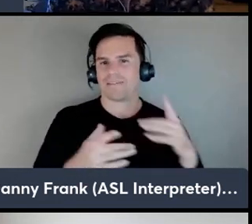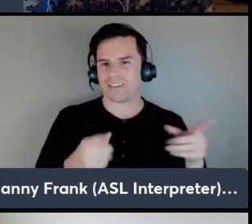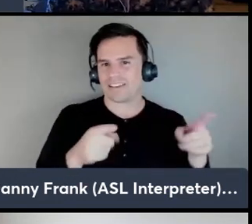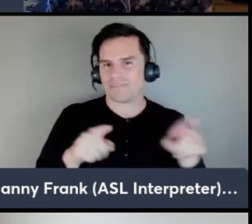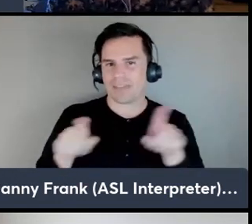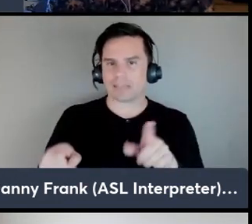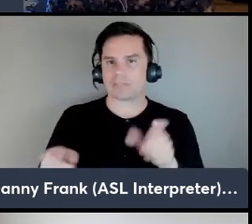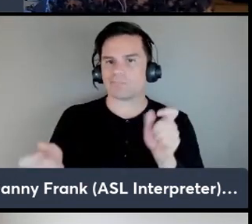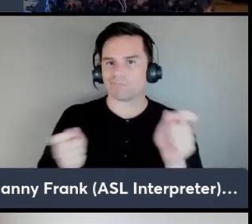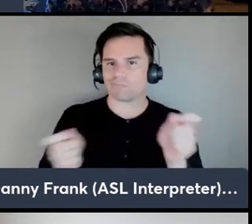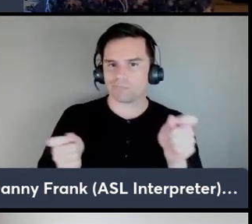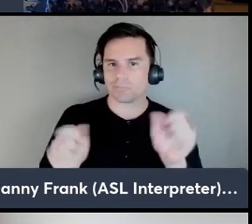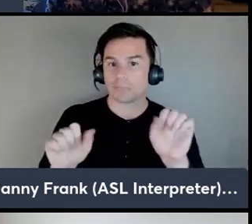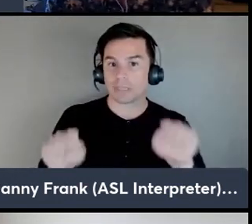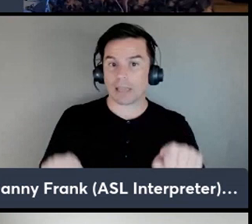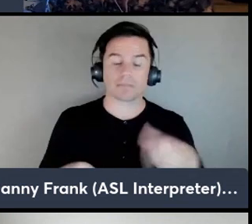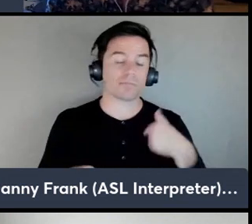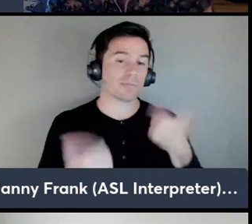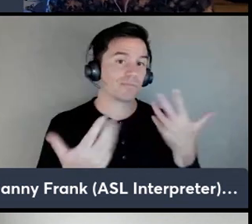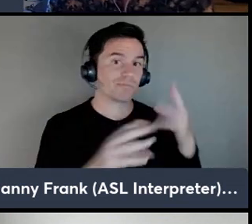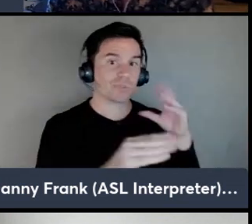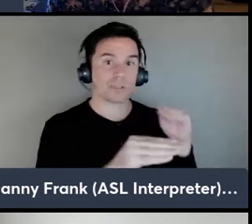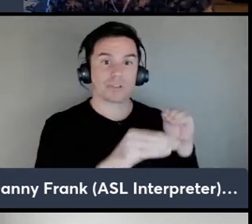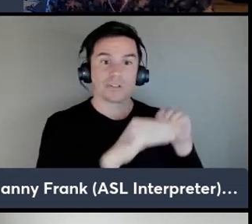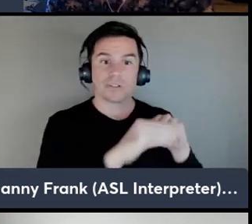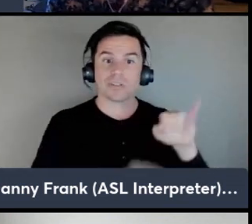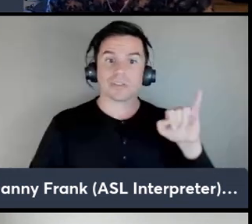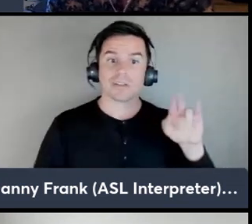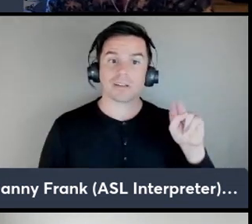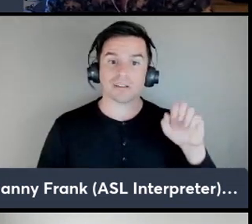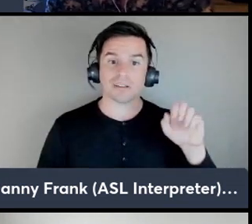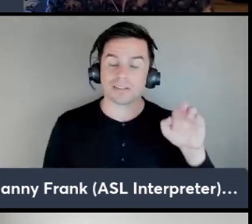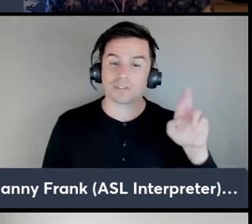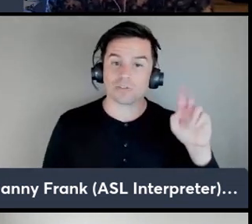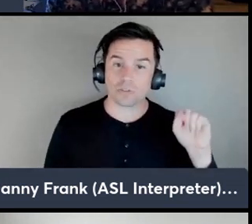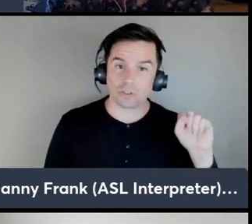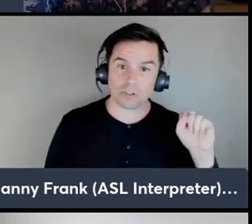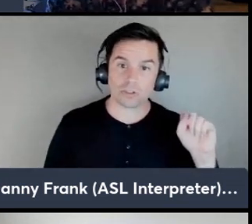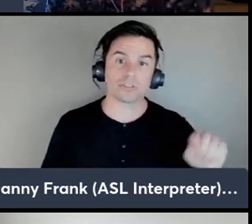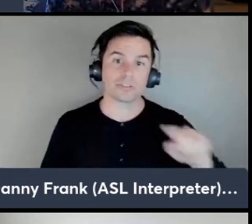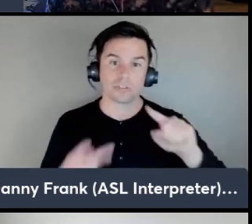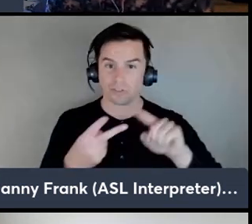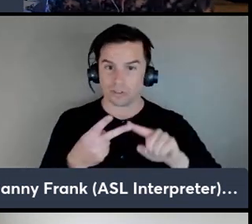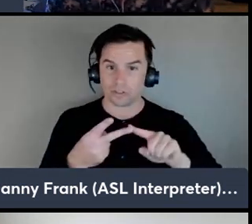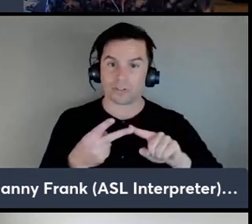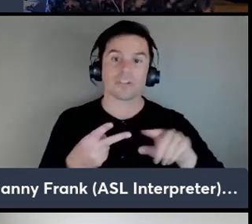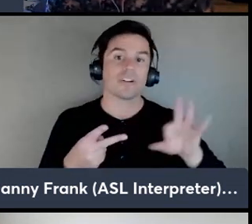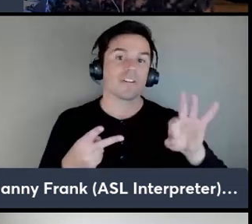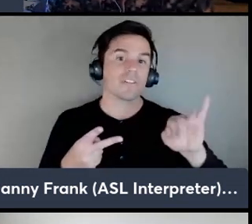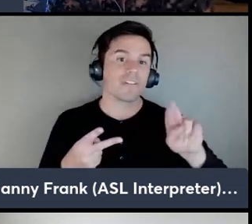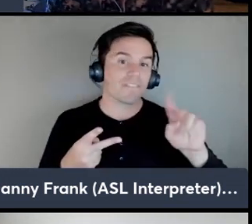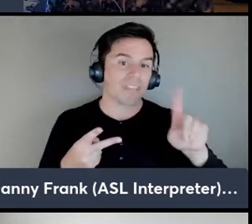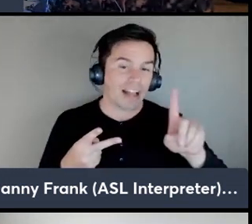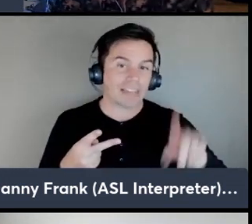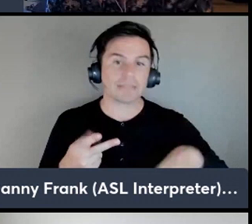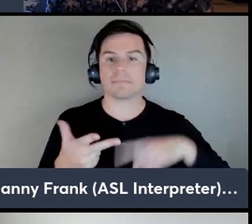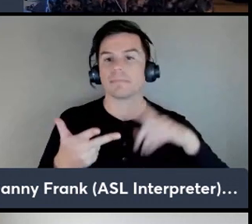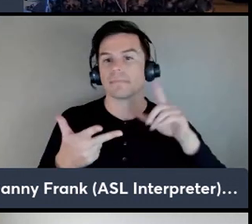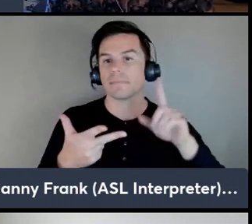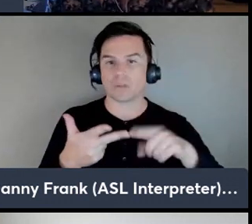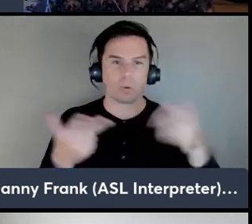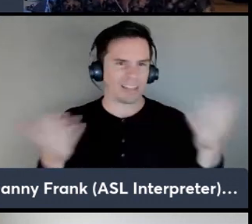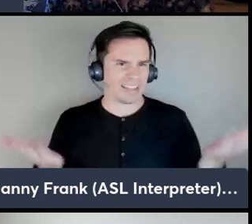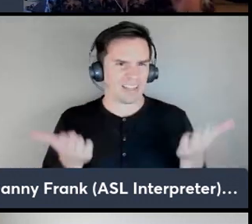data, and I did some finds as well, which is reading that data. So here you can see that it is considered